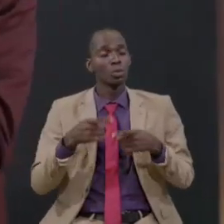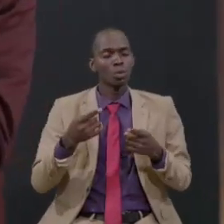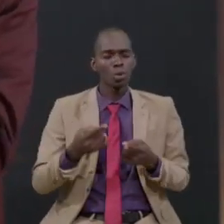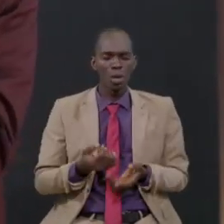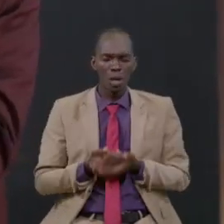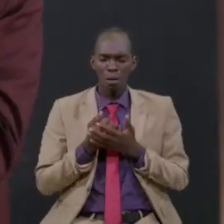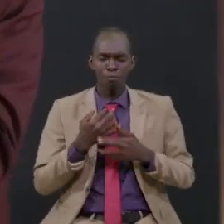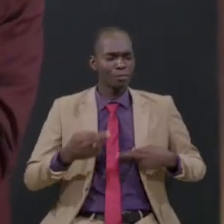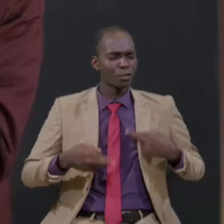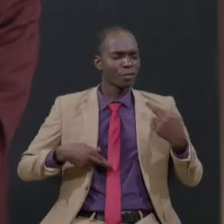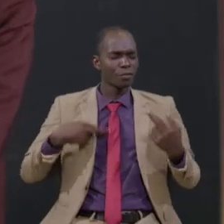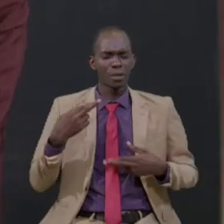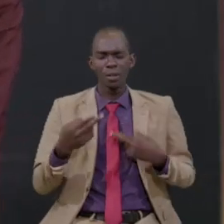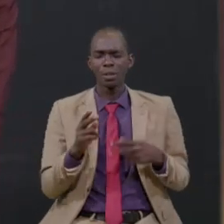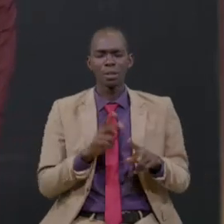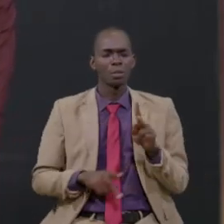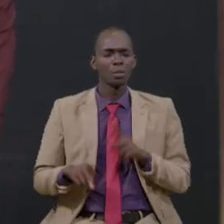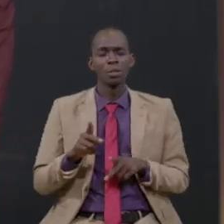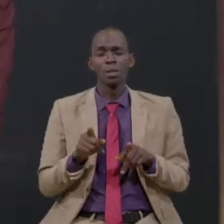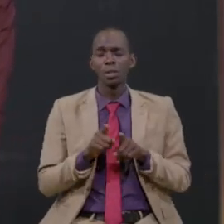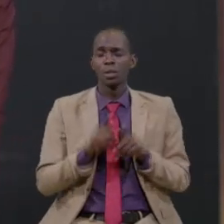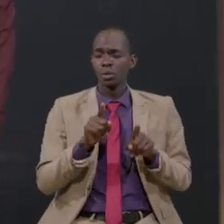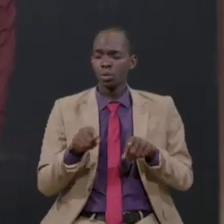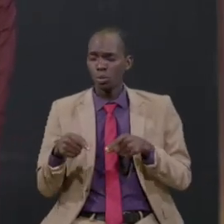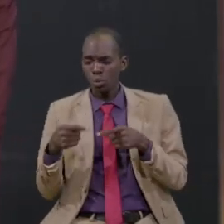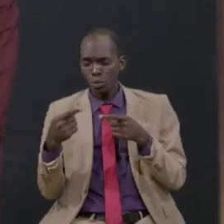go, move, move, move, and keep on moving.